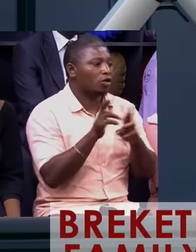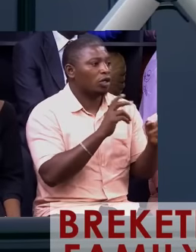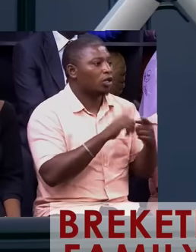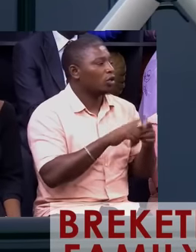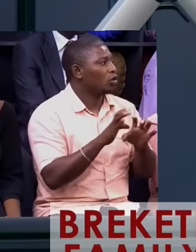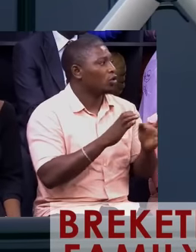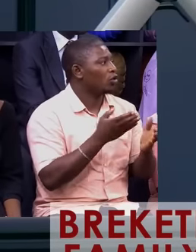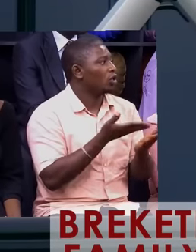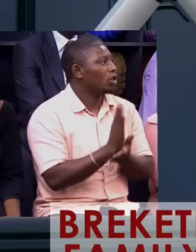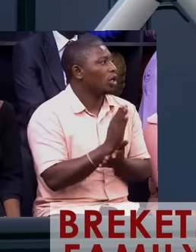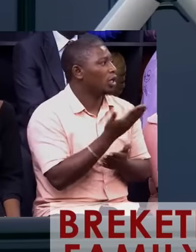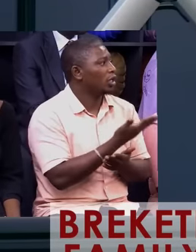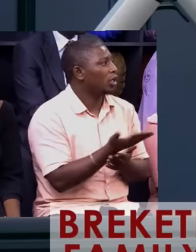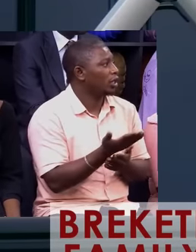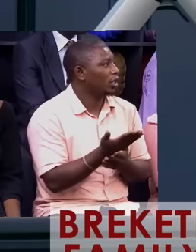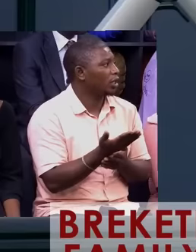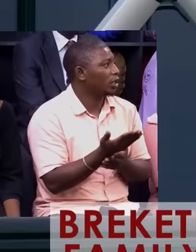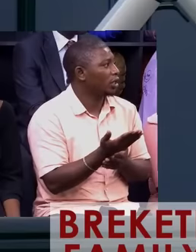right